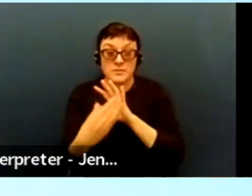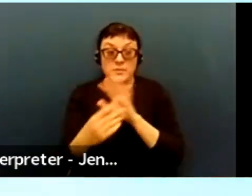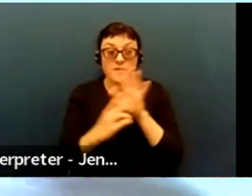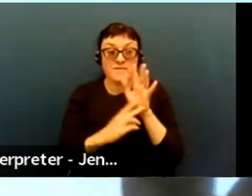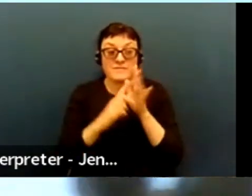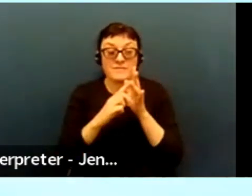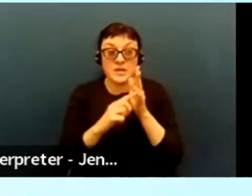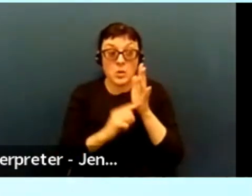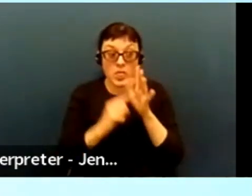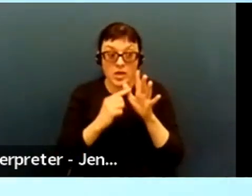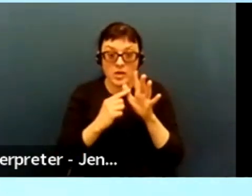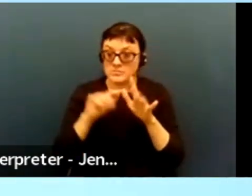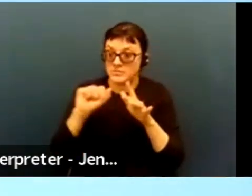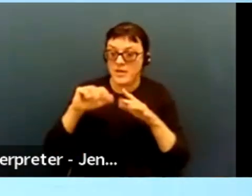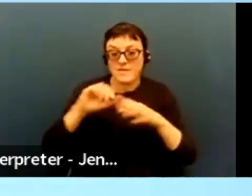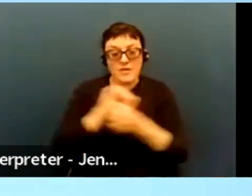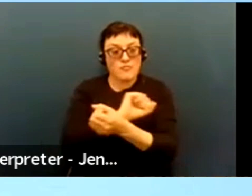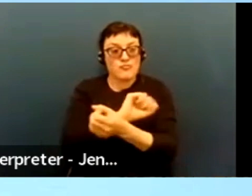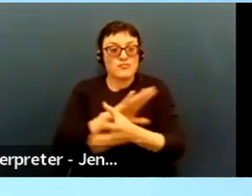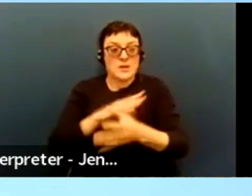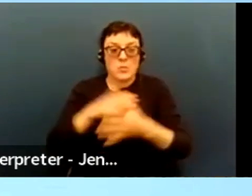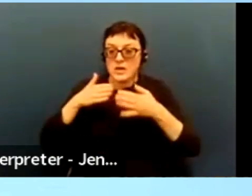big, big part of all of this.